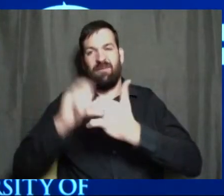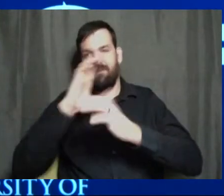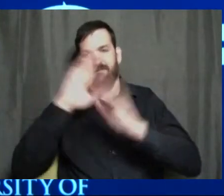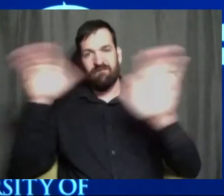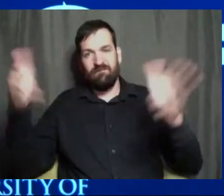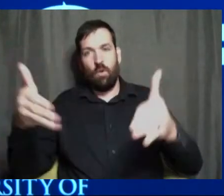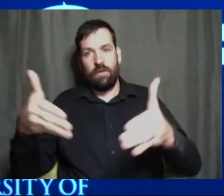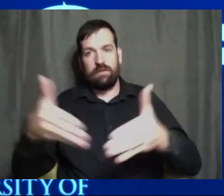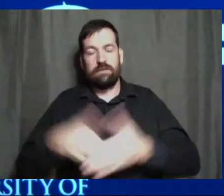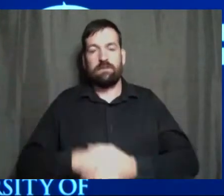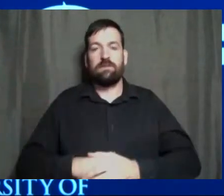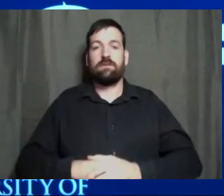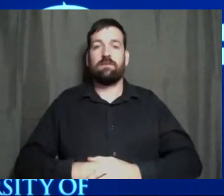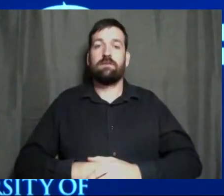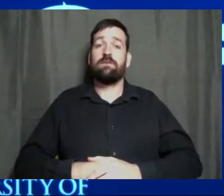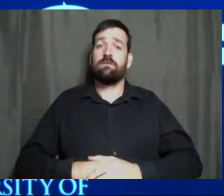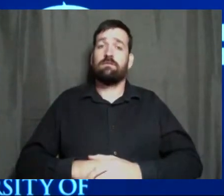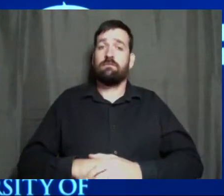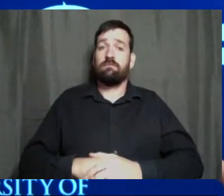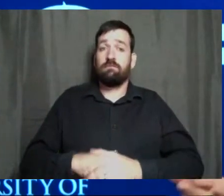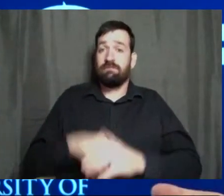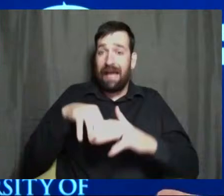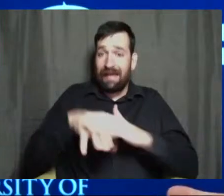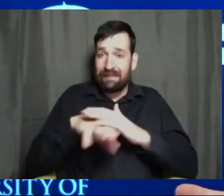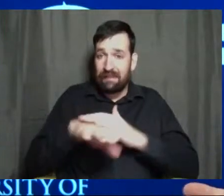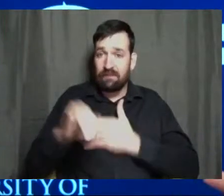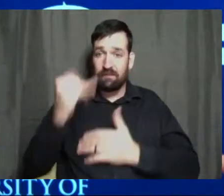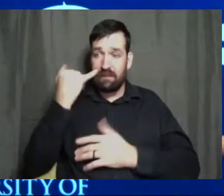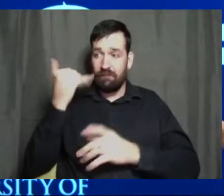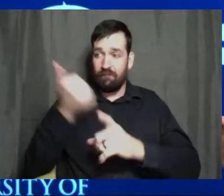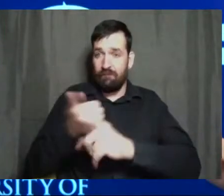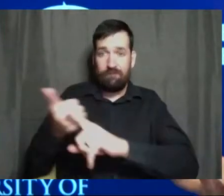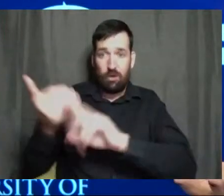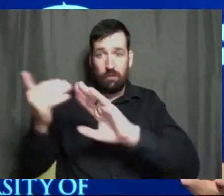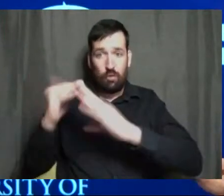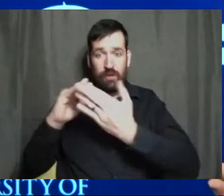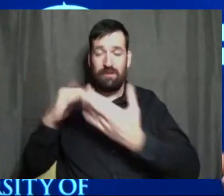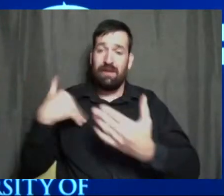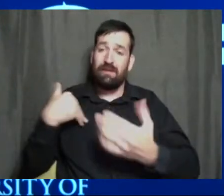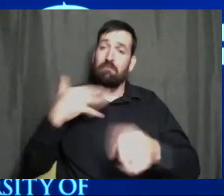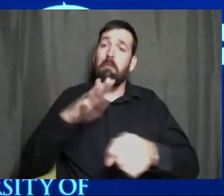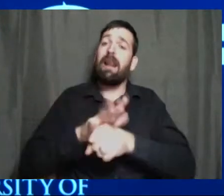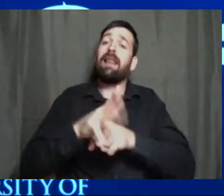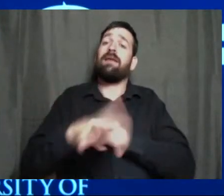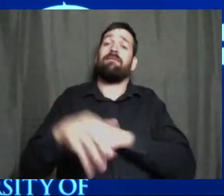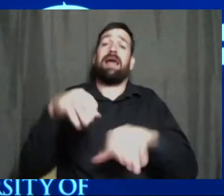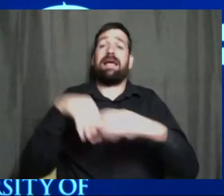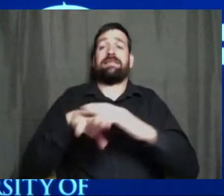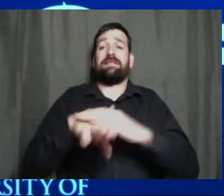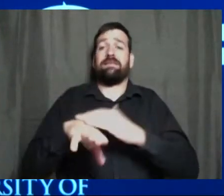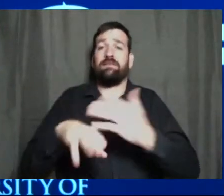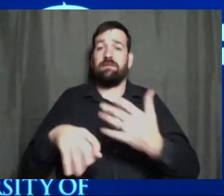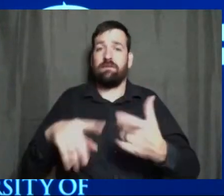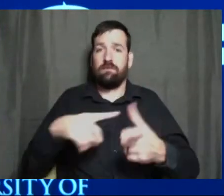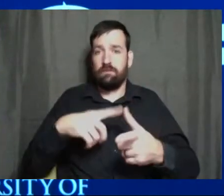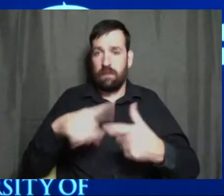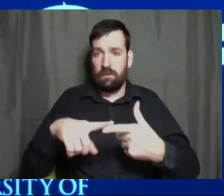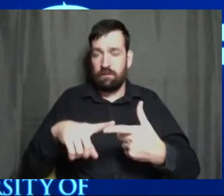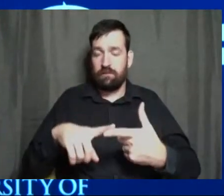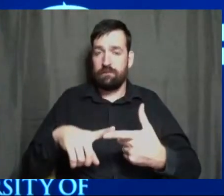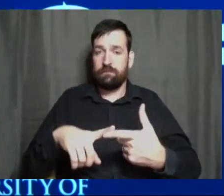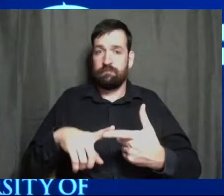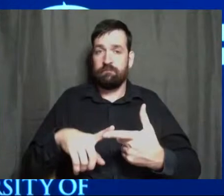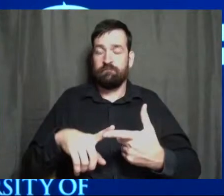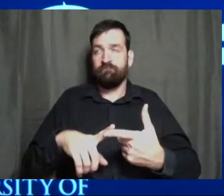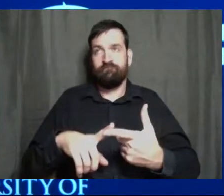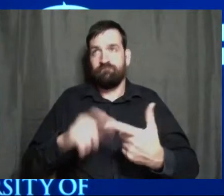We look at access. If a community has ample access in other ways, then we are probably, not that it's not